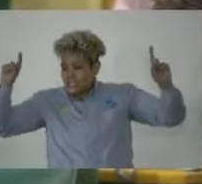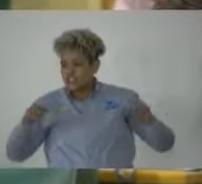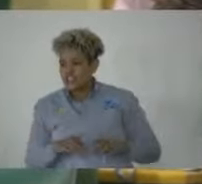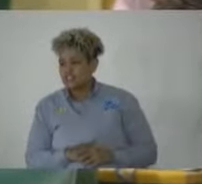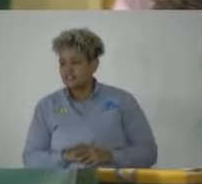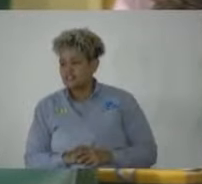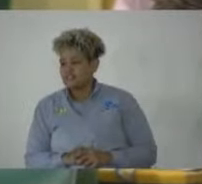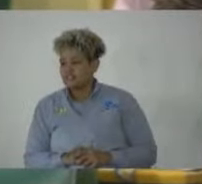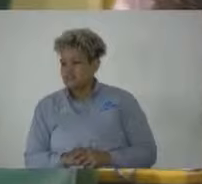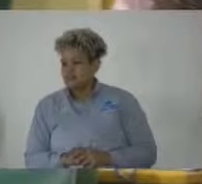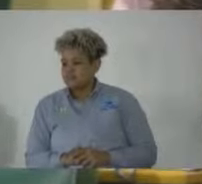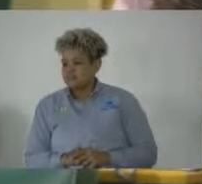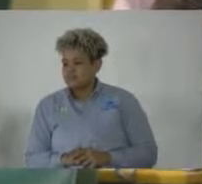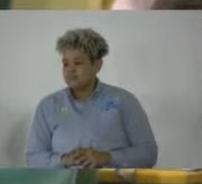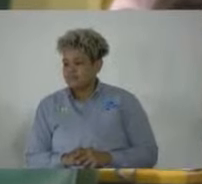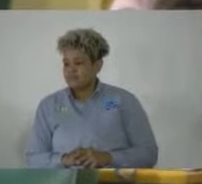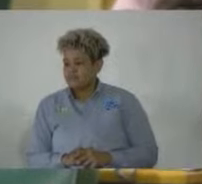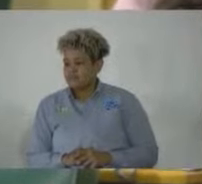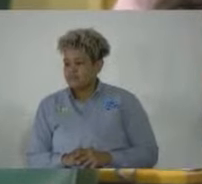Now, Madam Speaker,